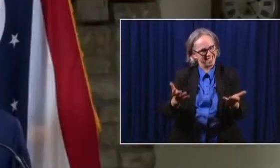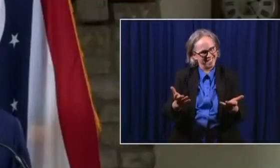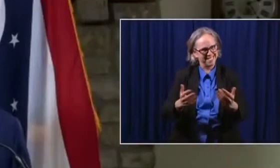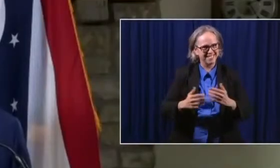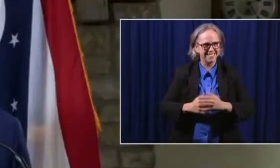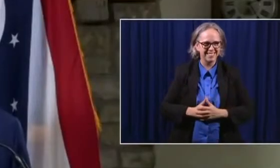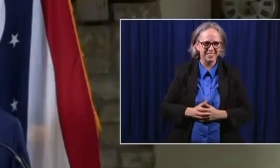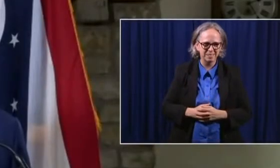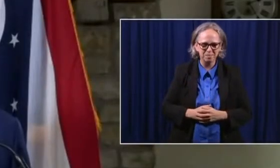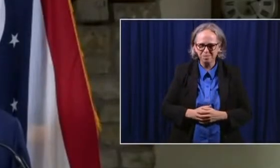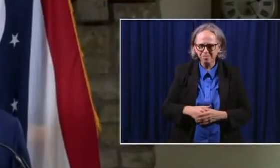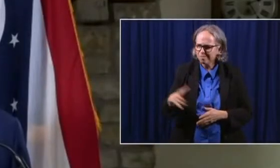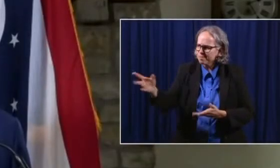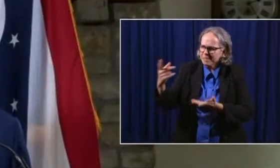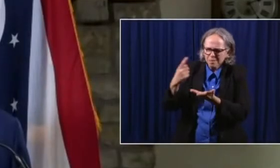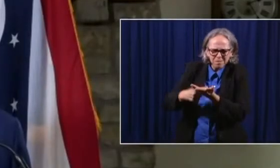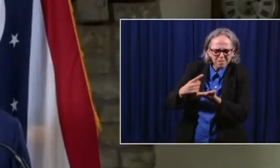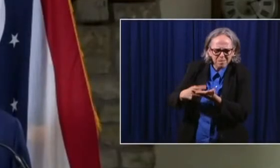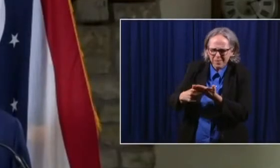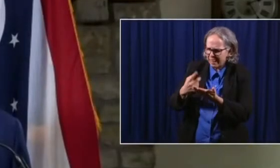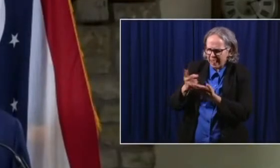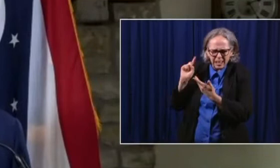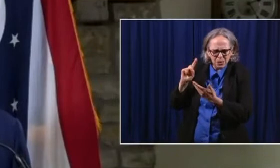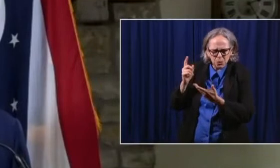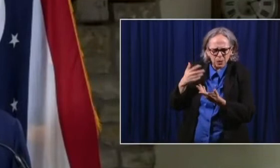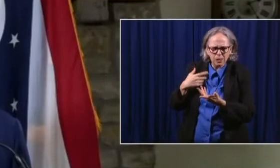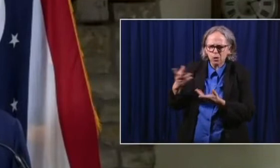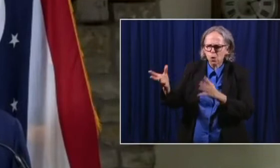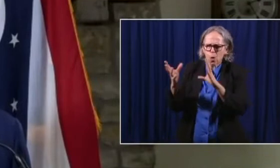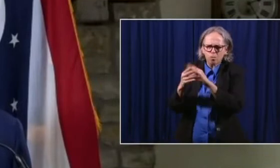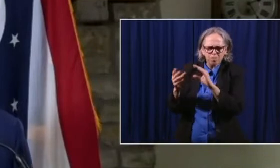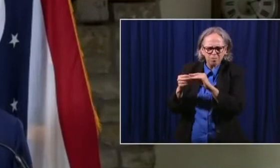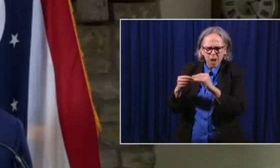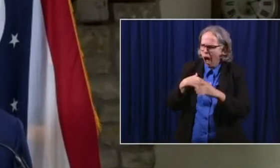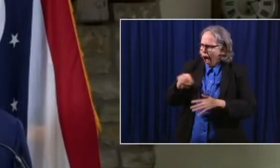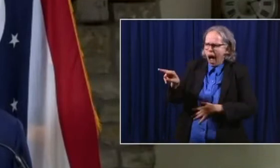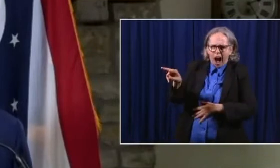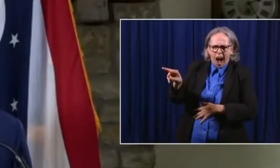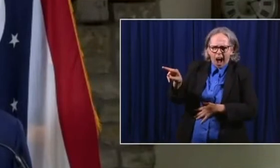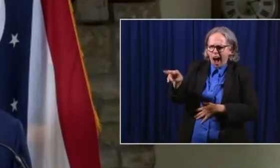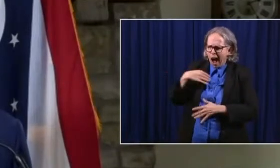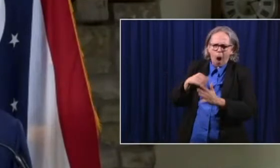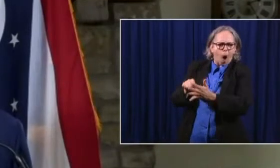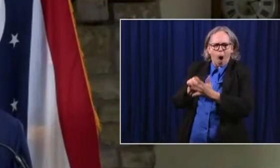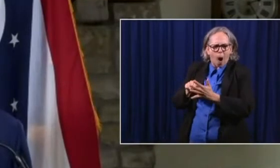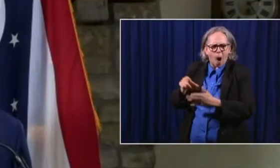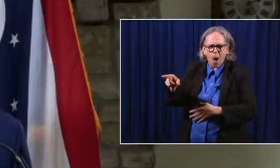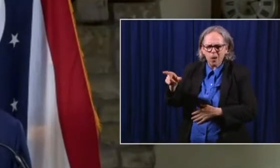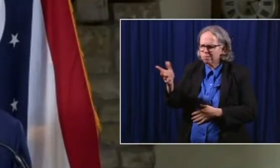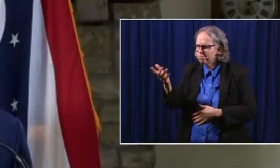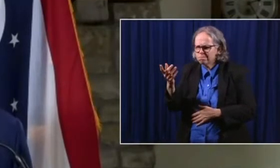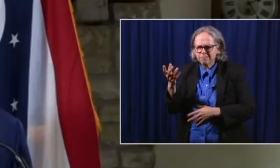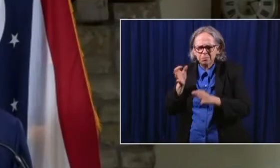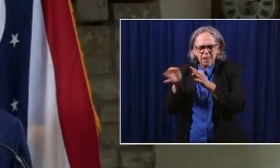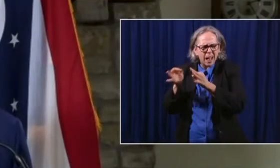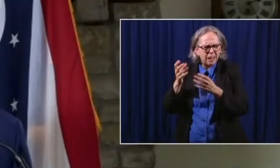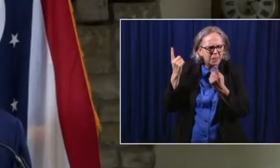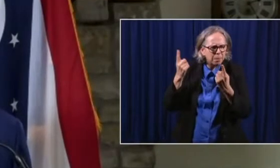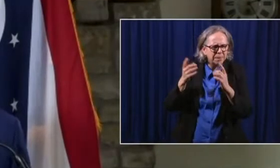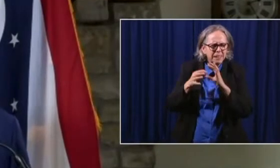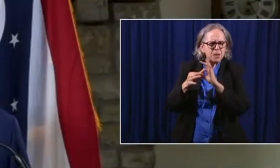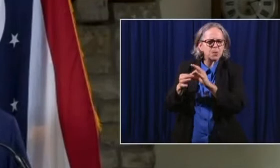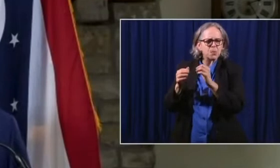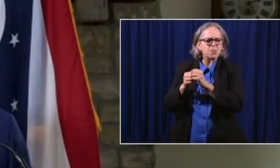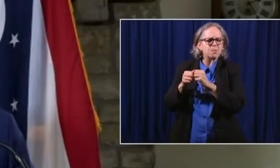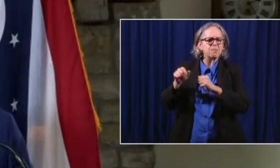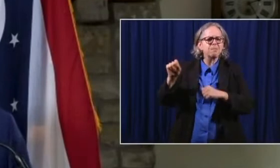so ago, and one of the things I was impressed by is what you told me, how you're handling your students who might